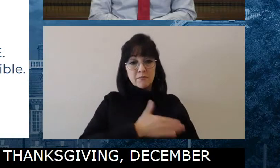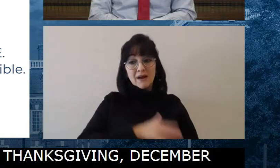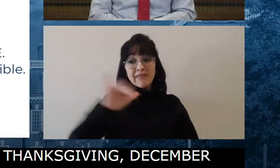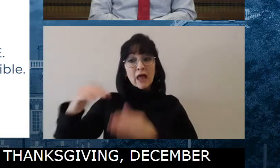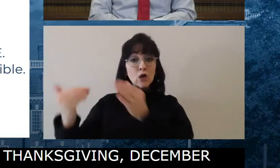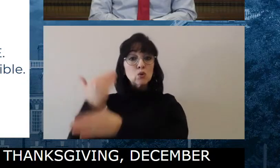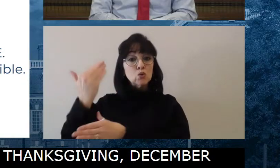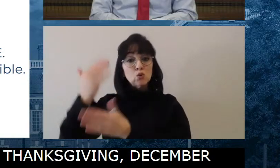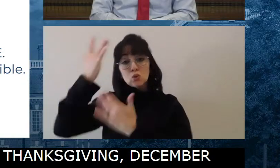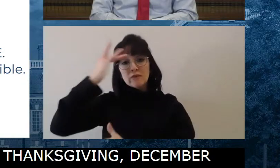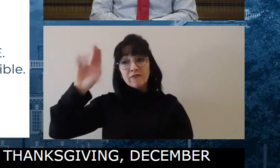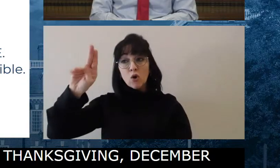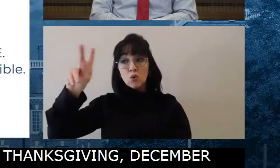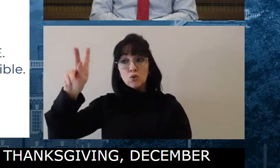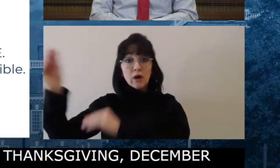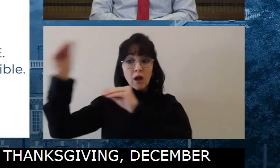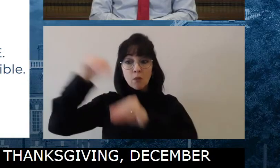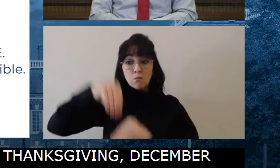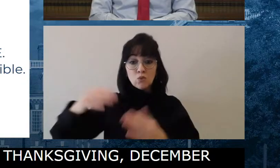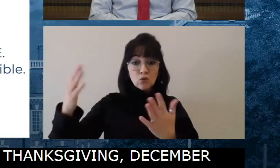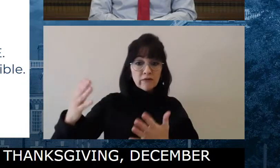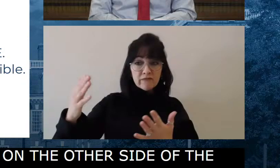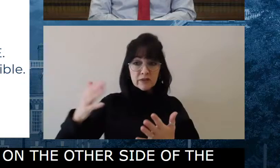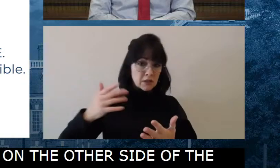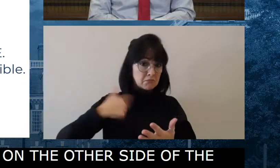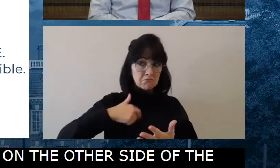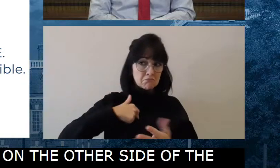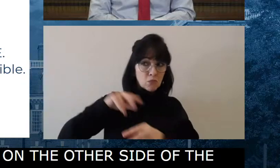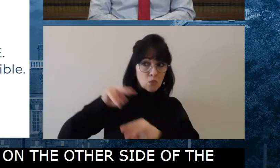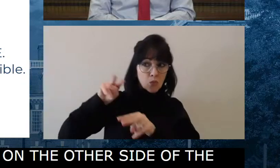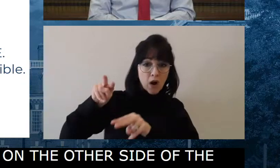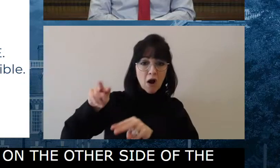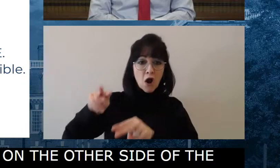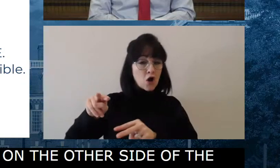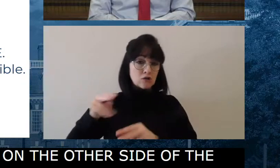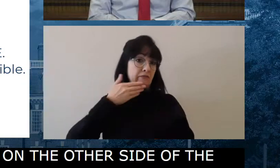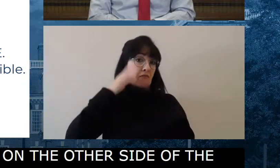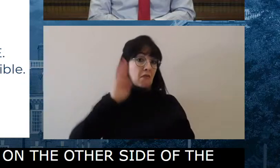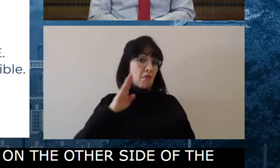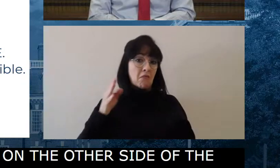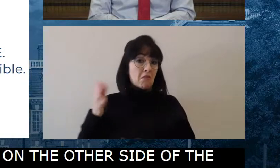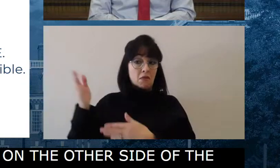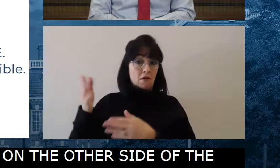progress, continued progress on testing, so we know better